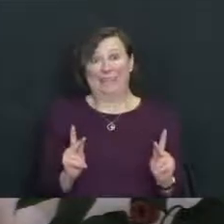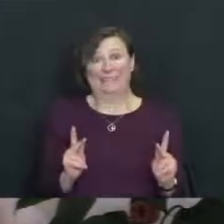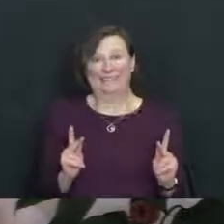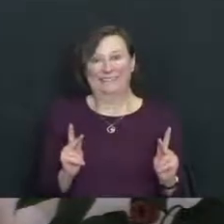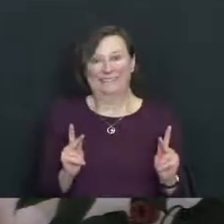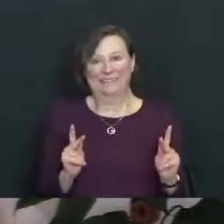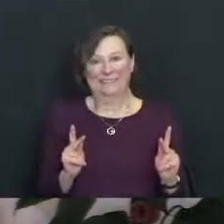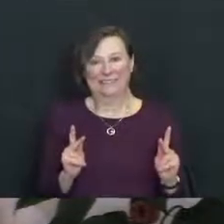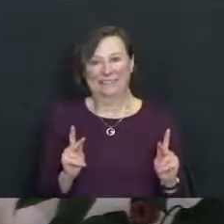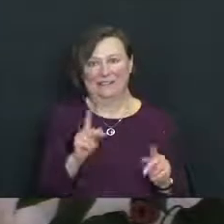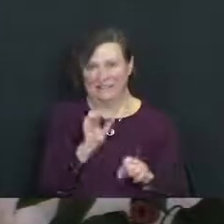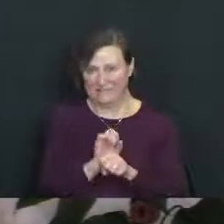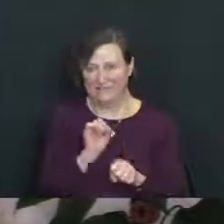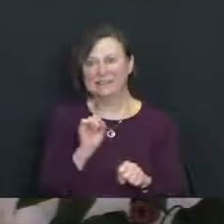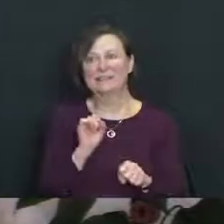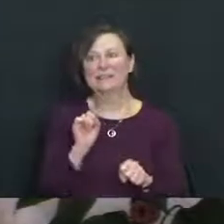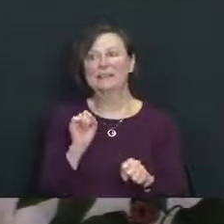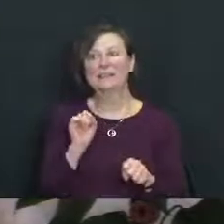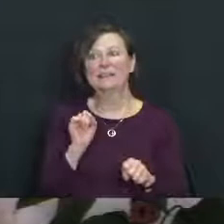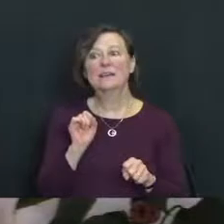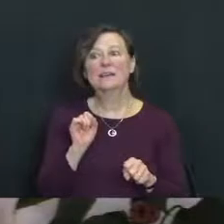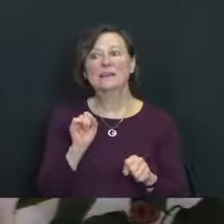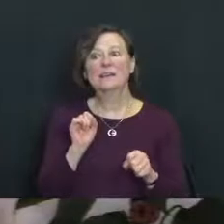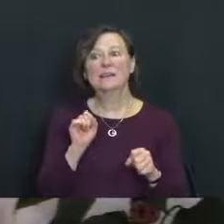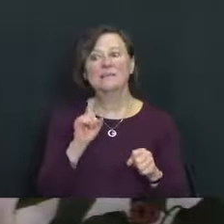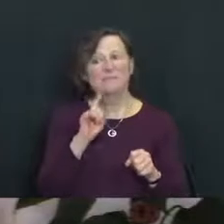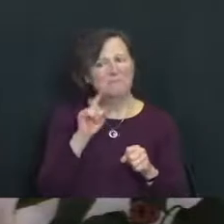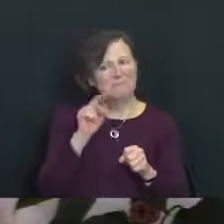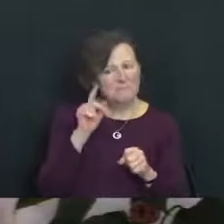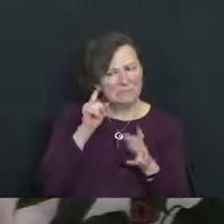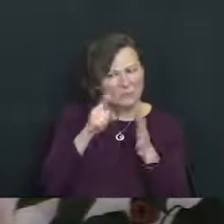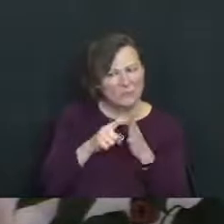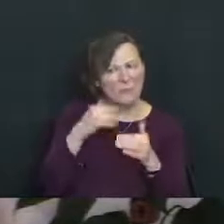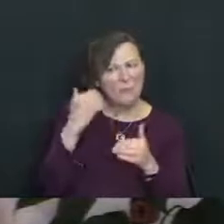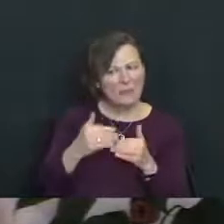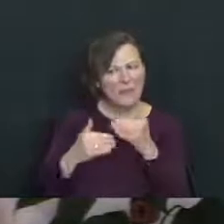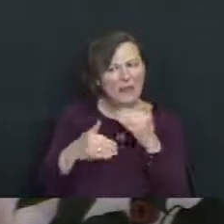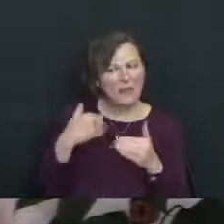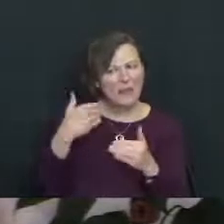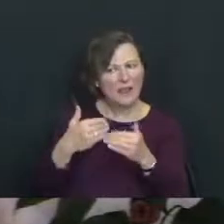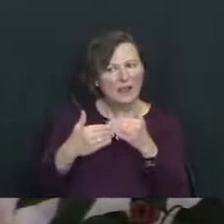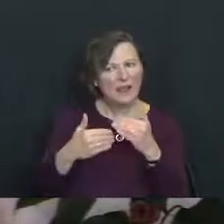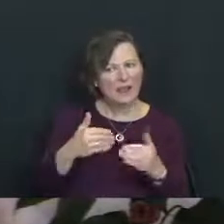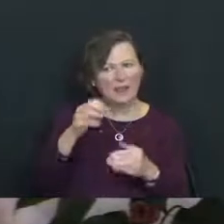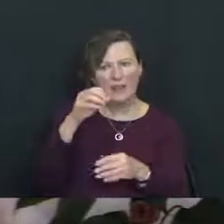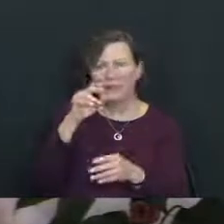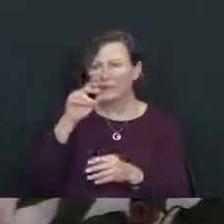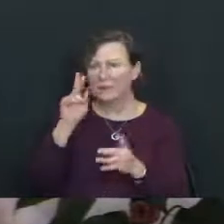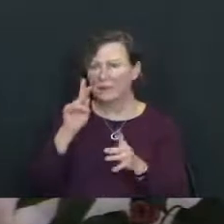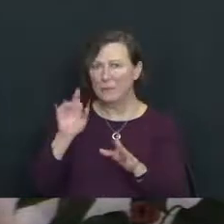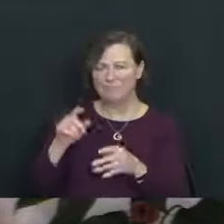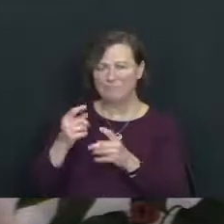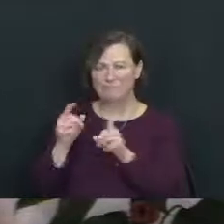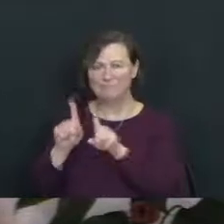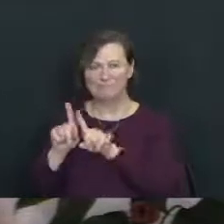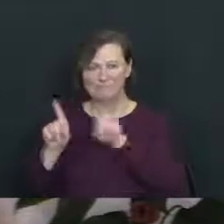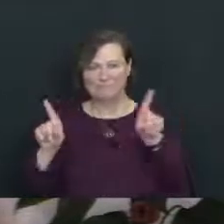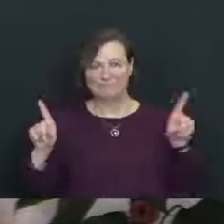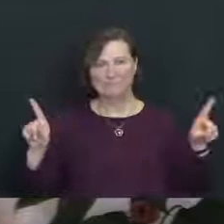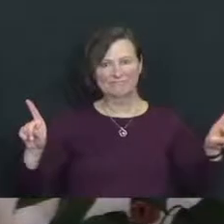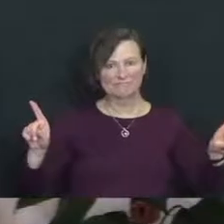In fact, there was a discernible pattern of settlers defecting and going to live in Native